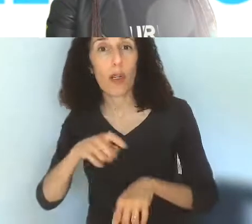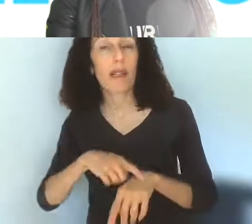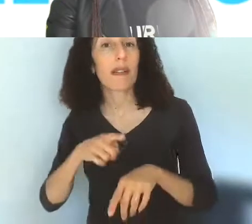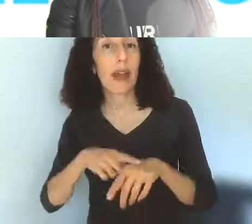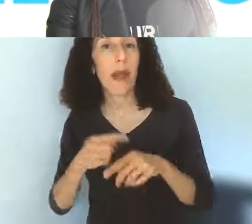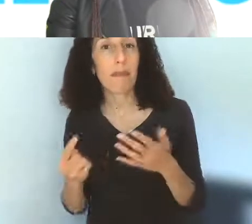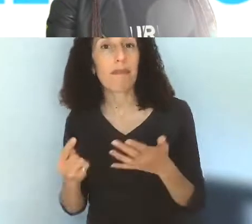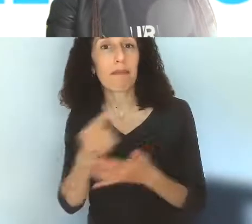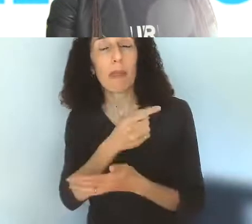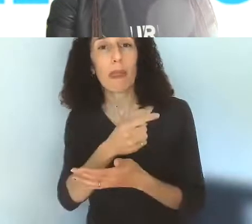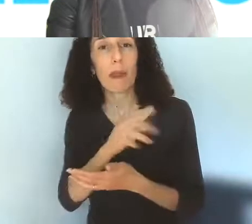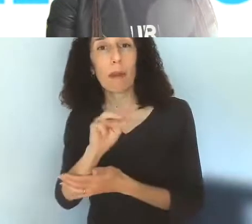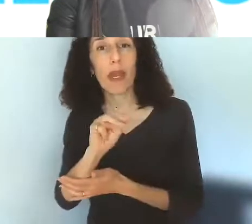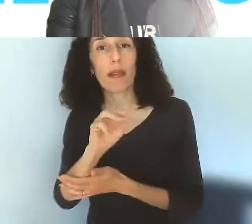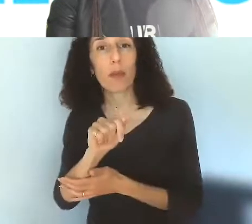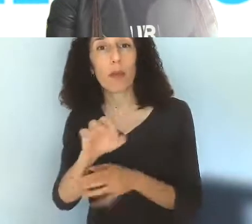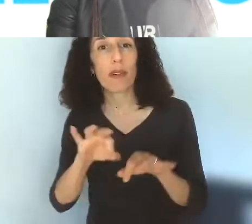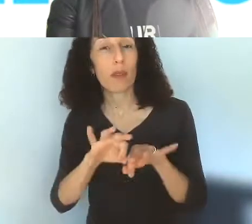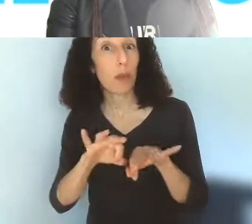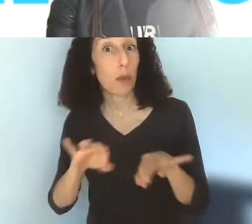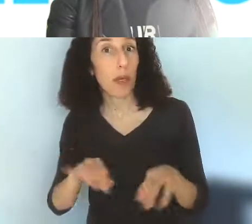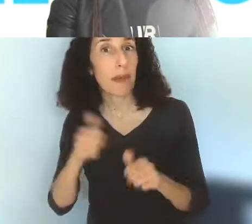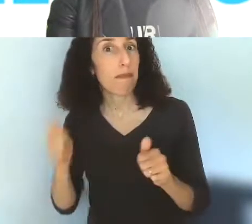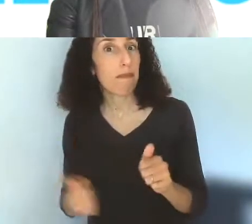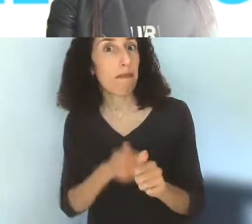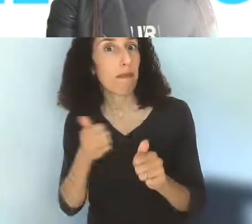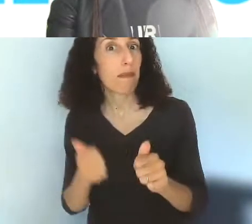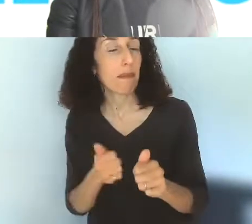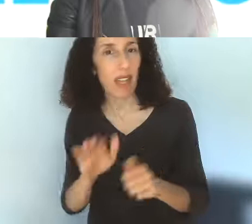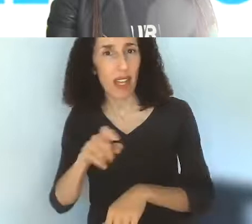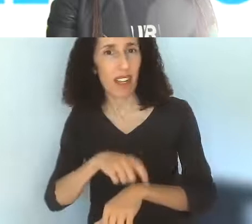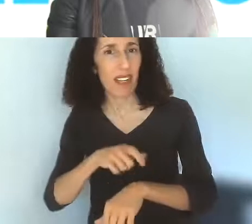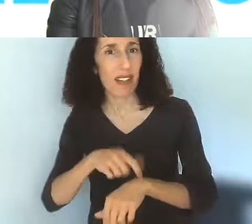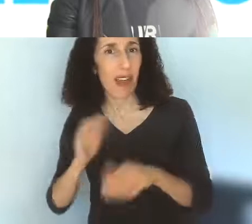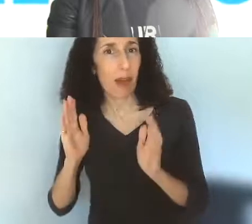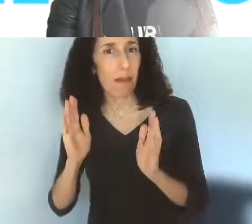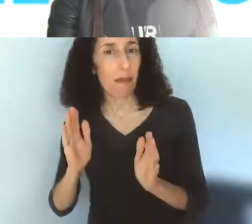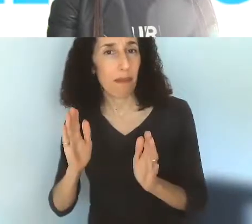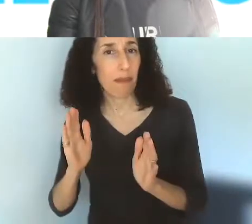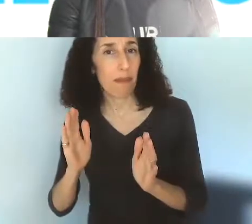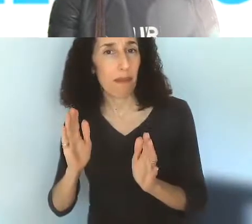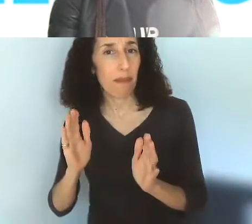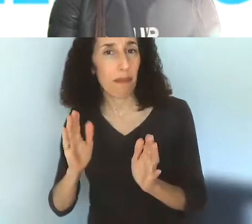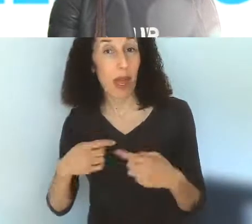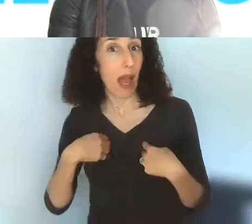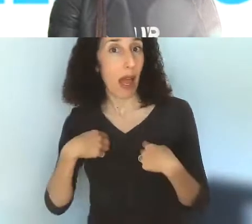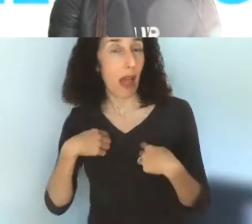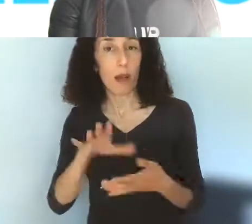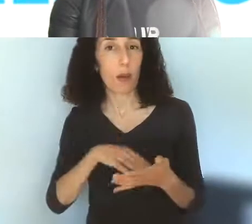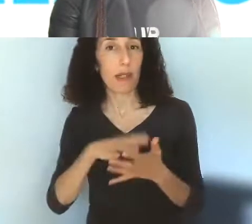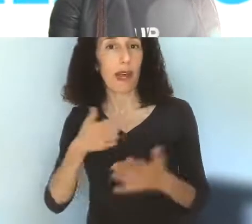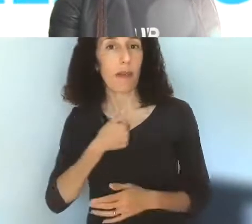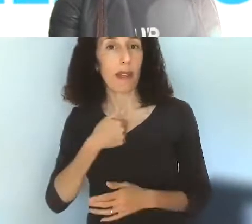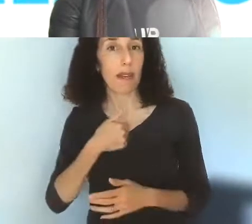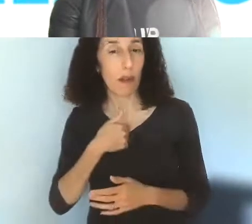her master's, you know, that's where a lot of my education on this topic, you know,